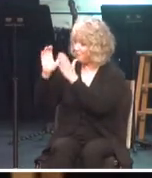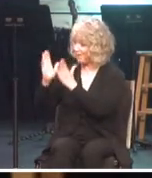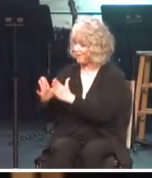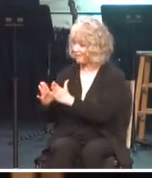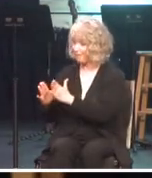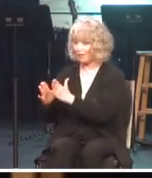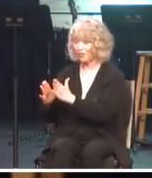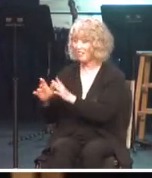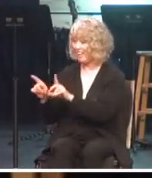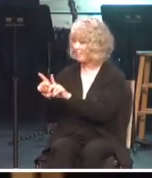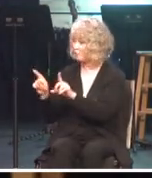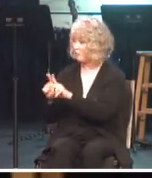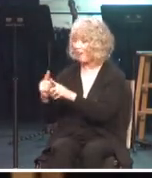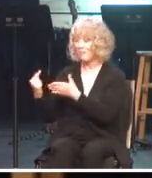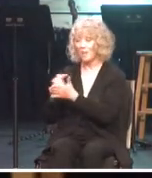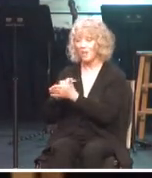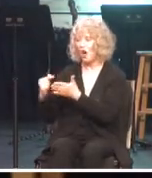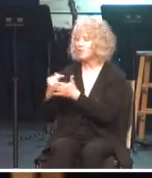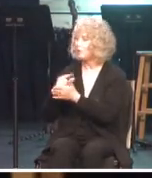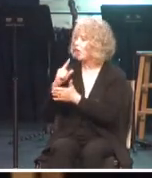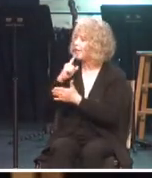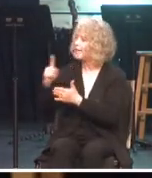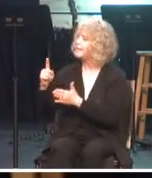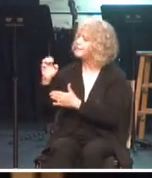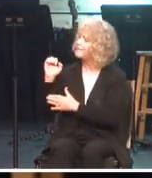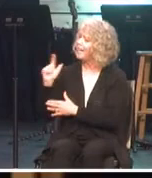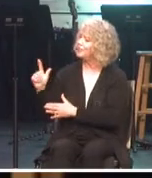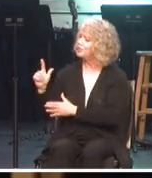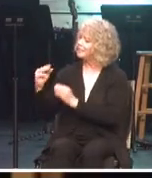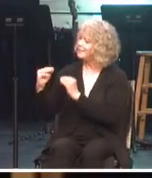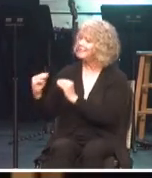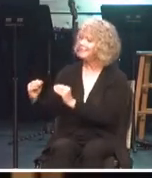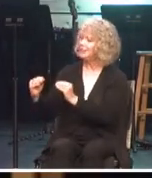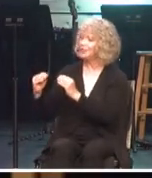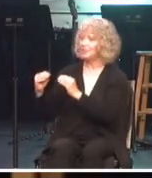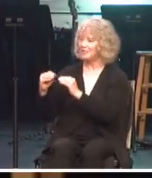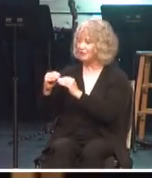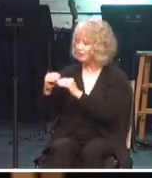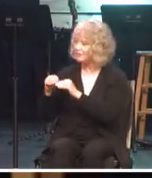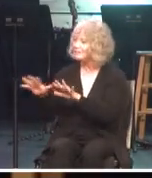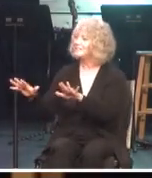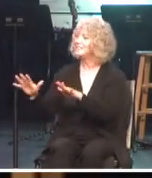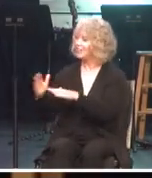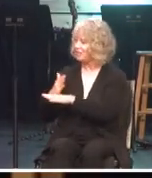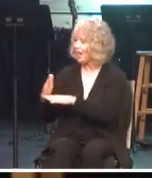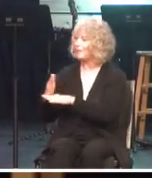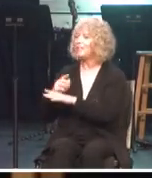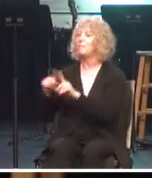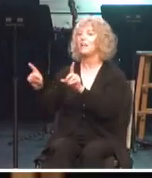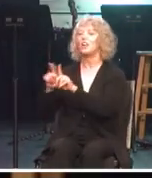The gospel of Jesus is not only evangelistic, it's also sanctifying.